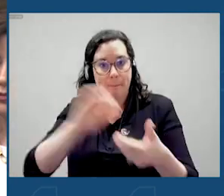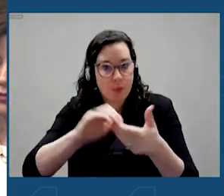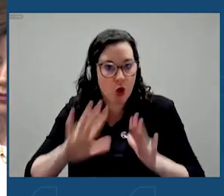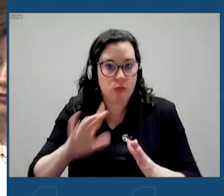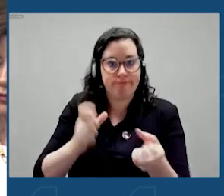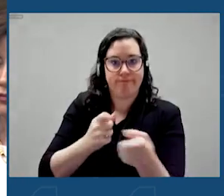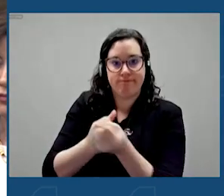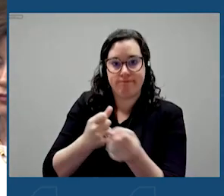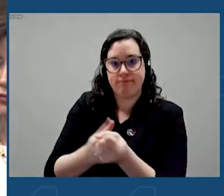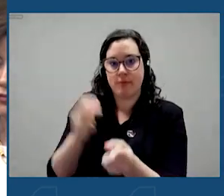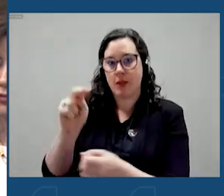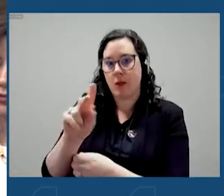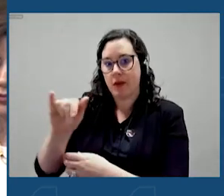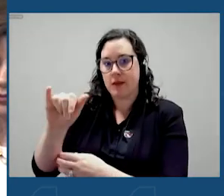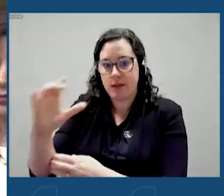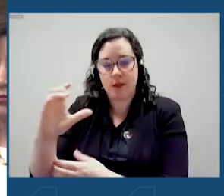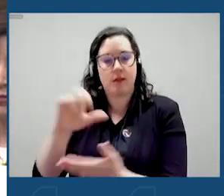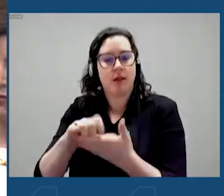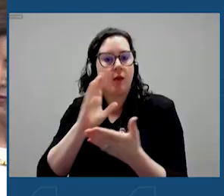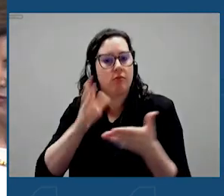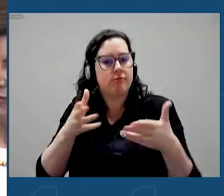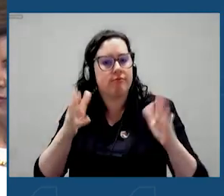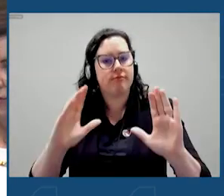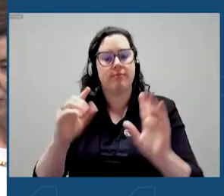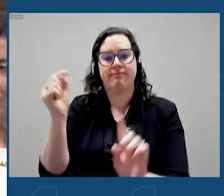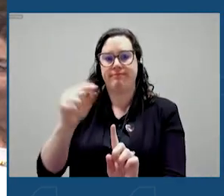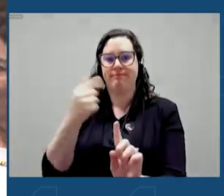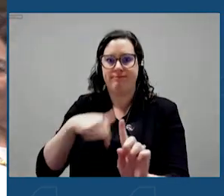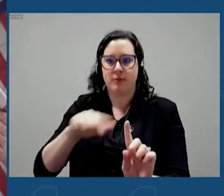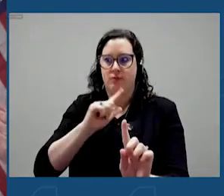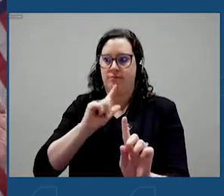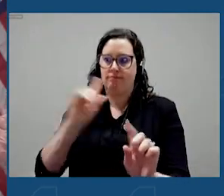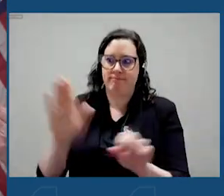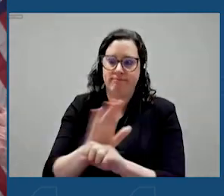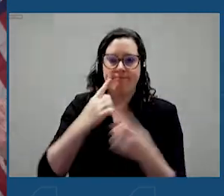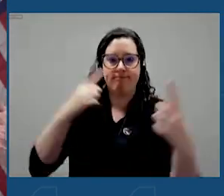and that is going to allow us to do the things that we have to do. Thank you so much, Governor.